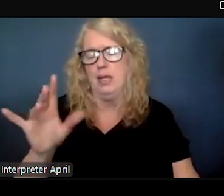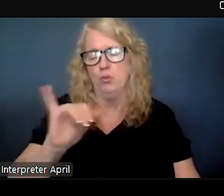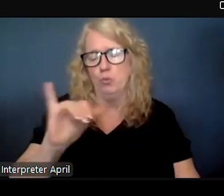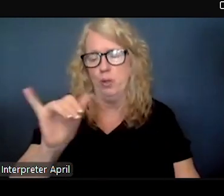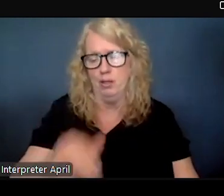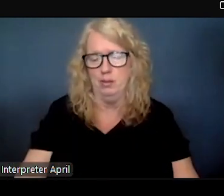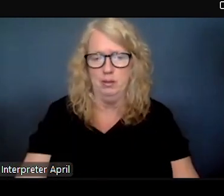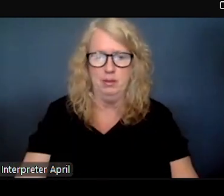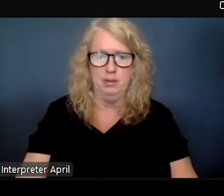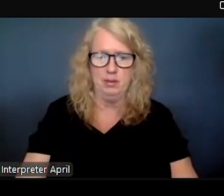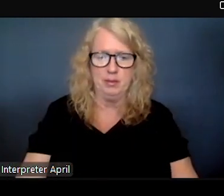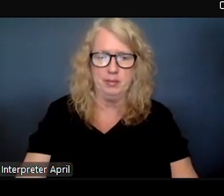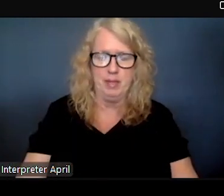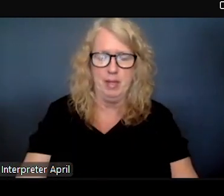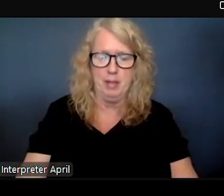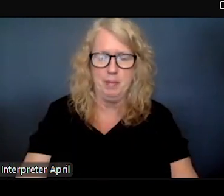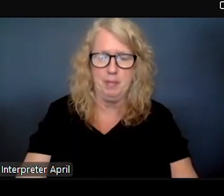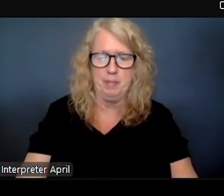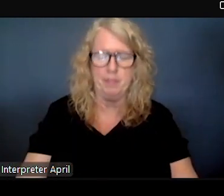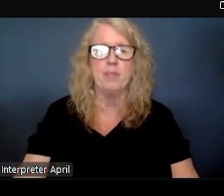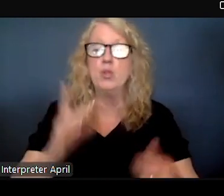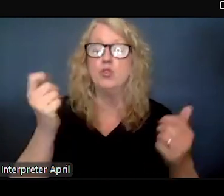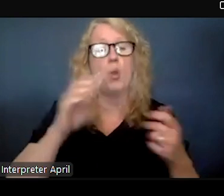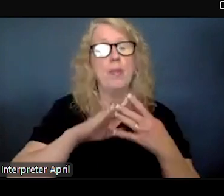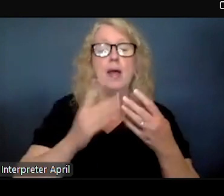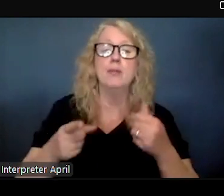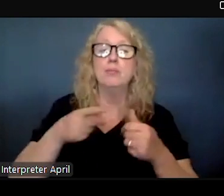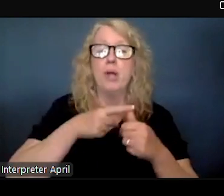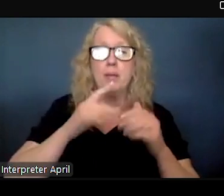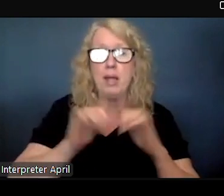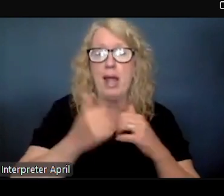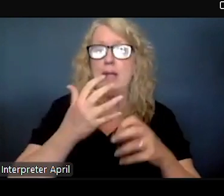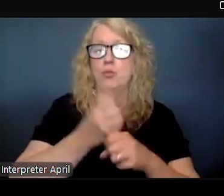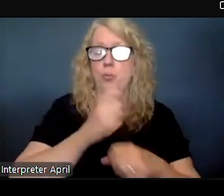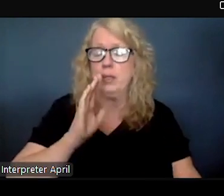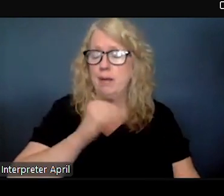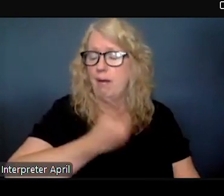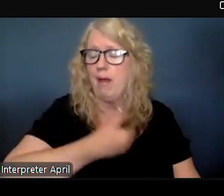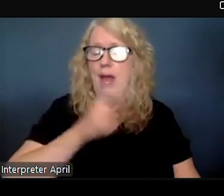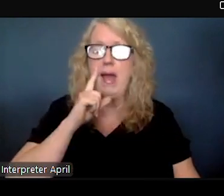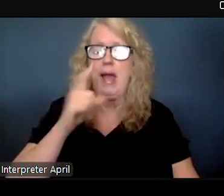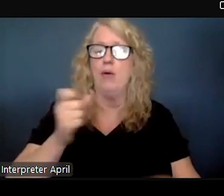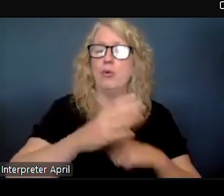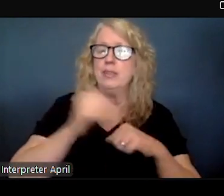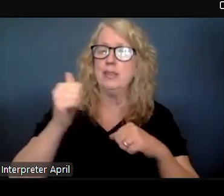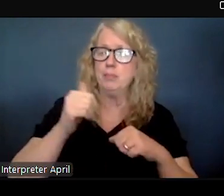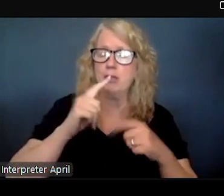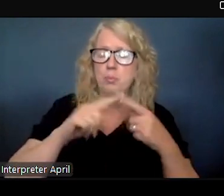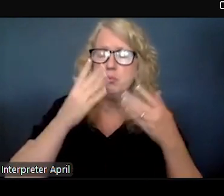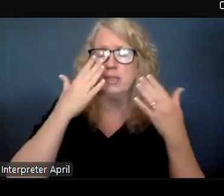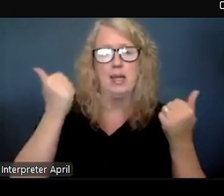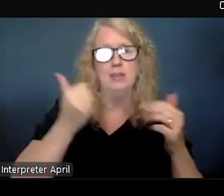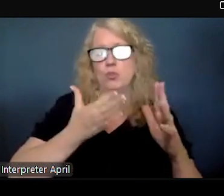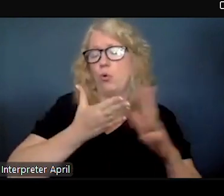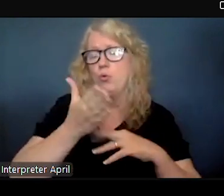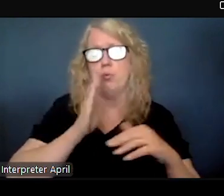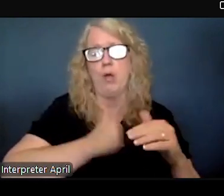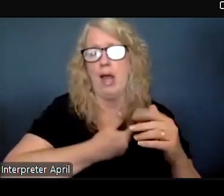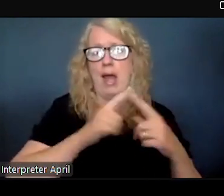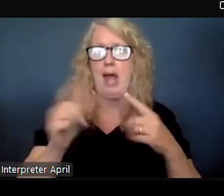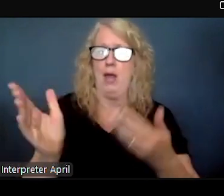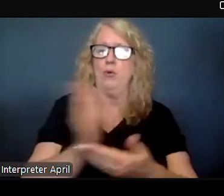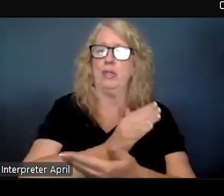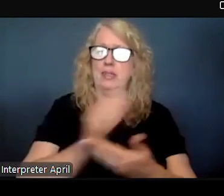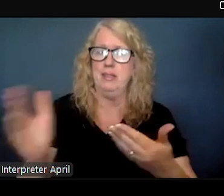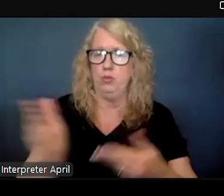well. And that is primarily how we get our dispatches because it just comes through our continuum